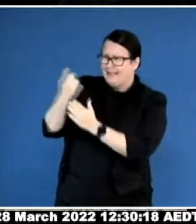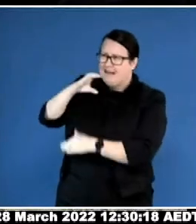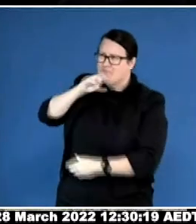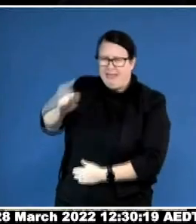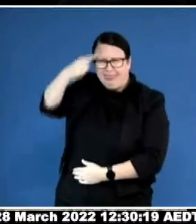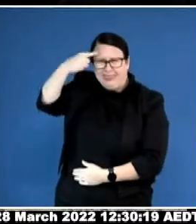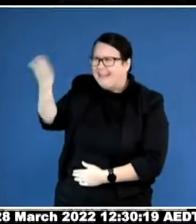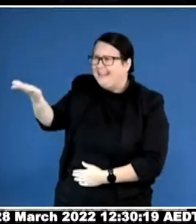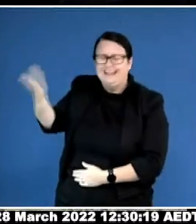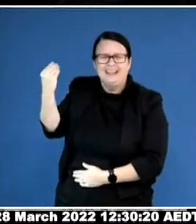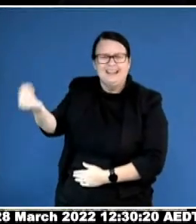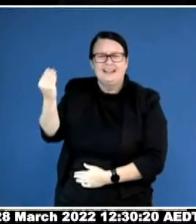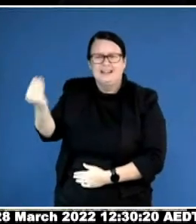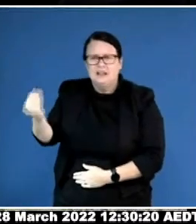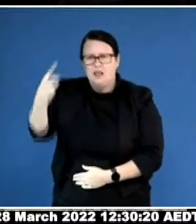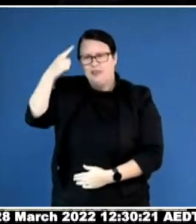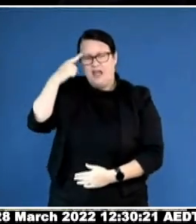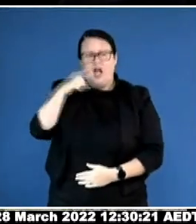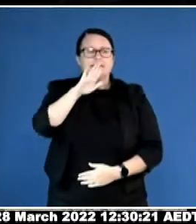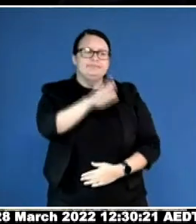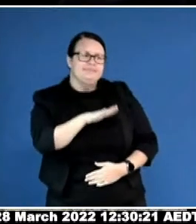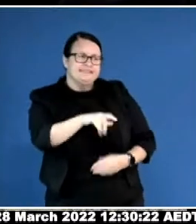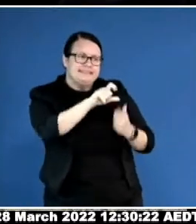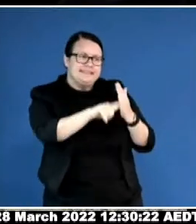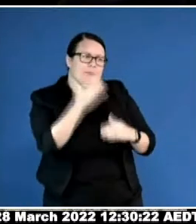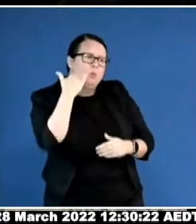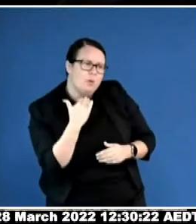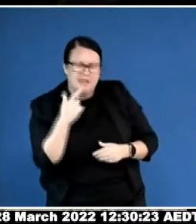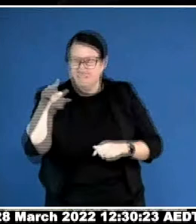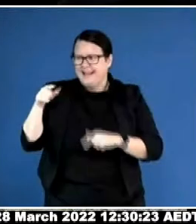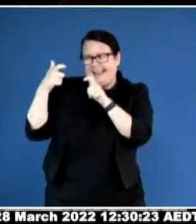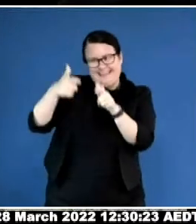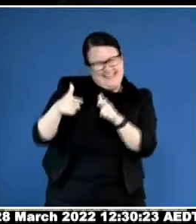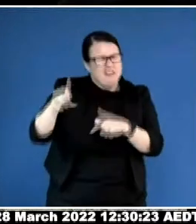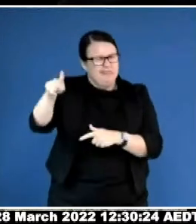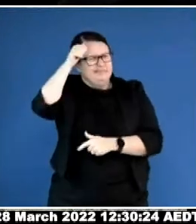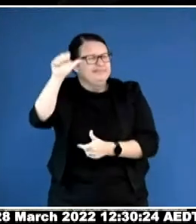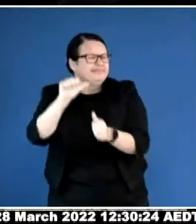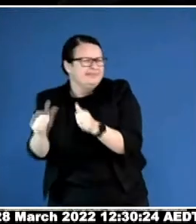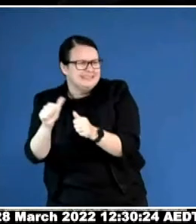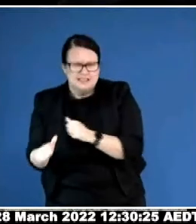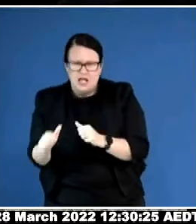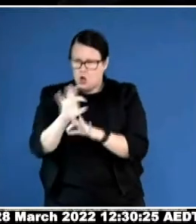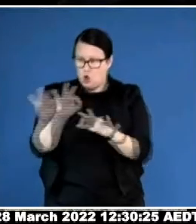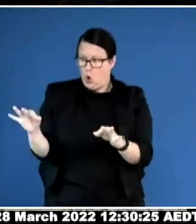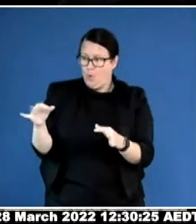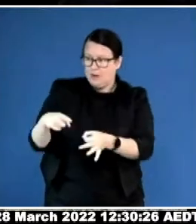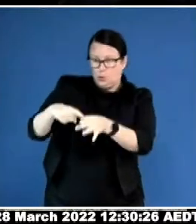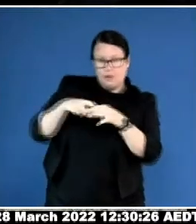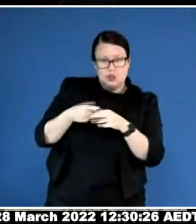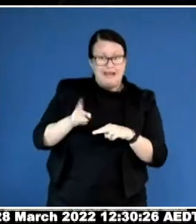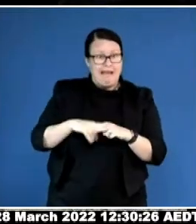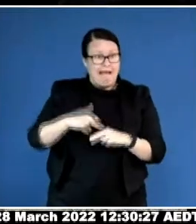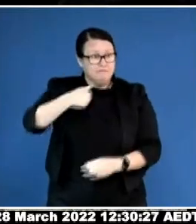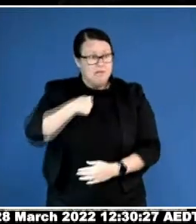issue of the disabled woman and the carer, nobody questioned what was going on. If there was no disability involved, would she have